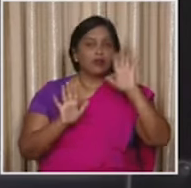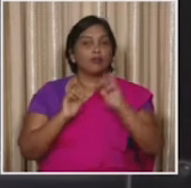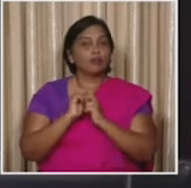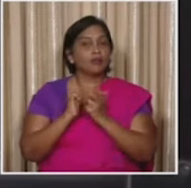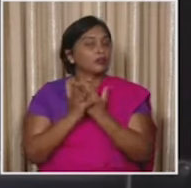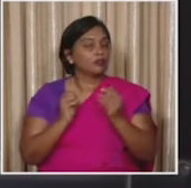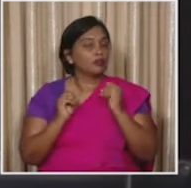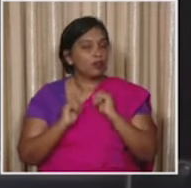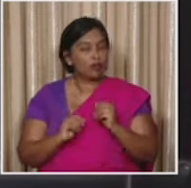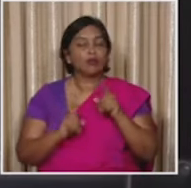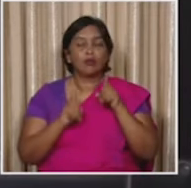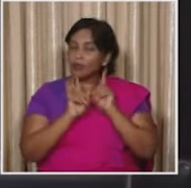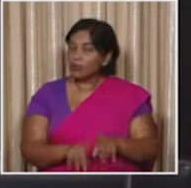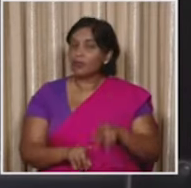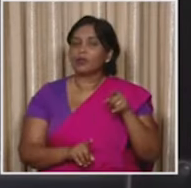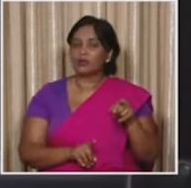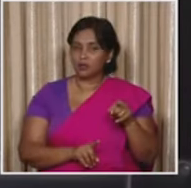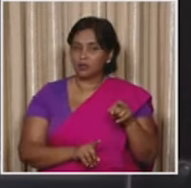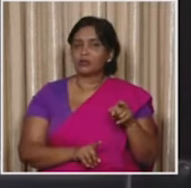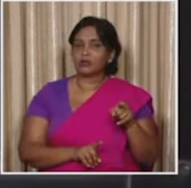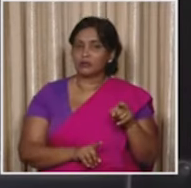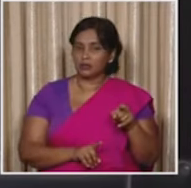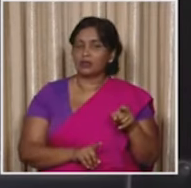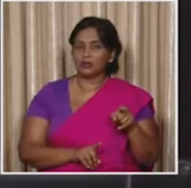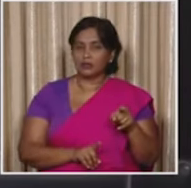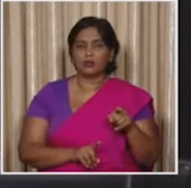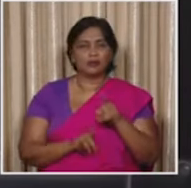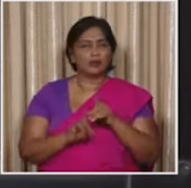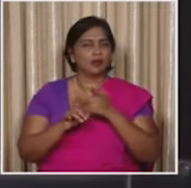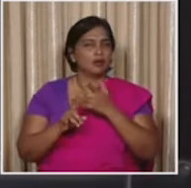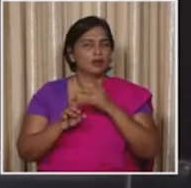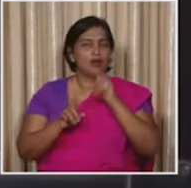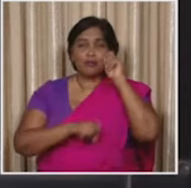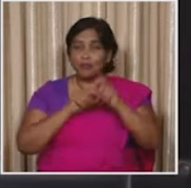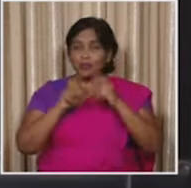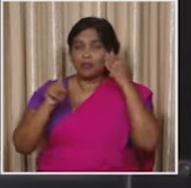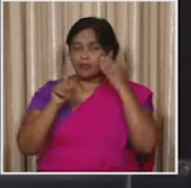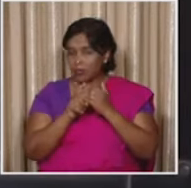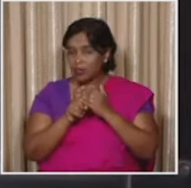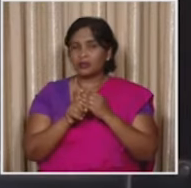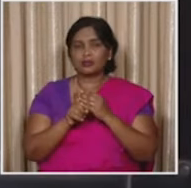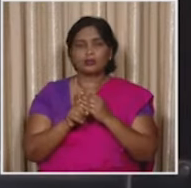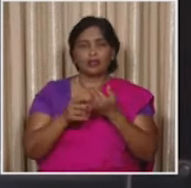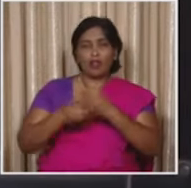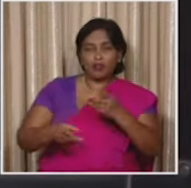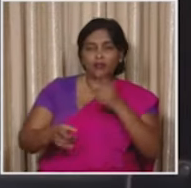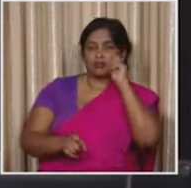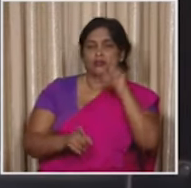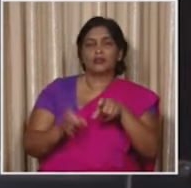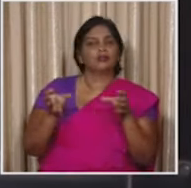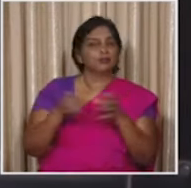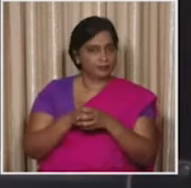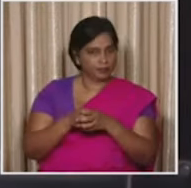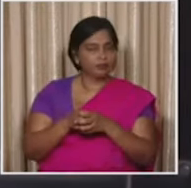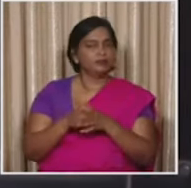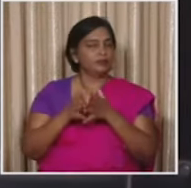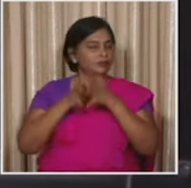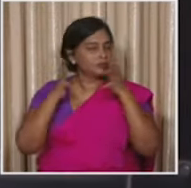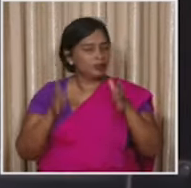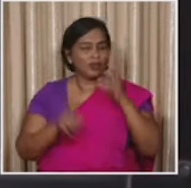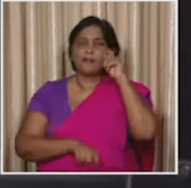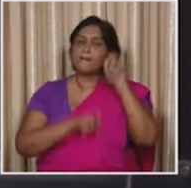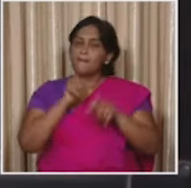about the OMP also. Now, do you know that out of 6,500 people who have complained that they were lost their loved ones